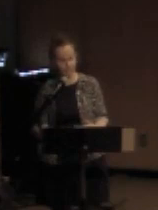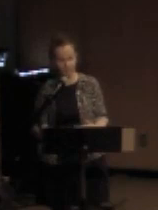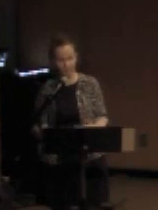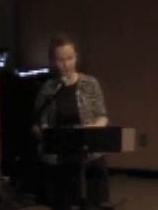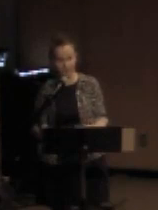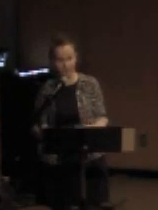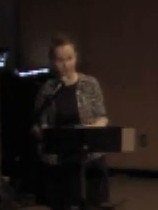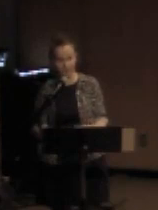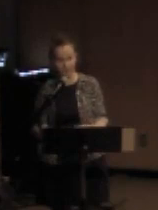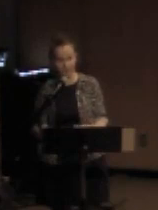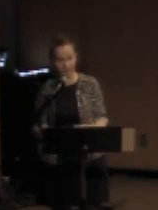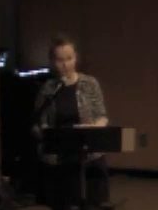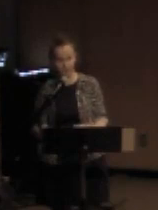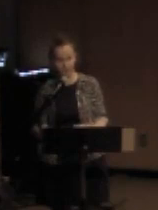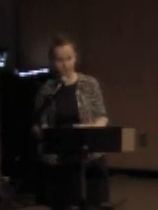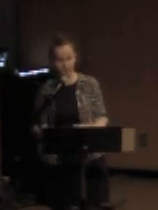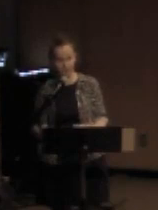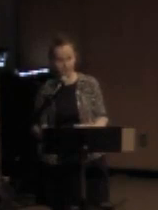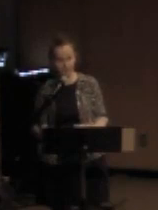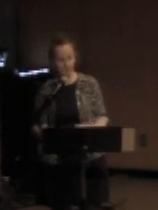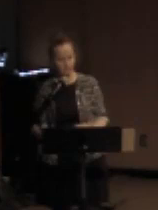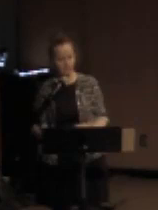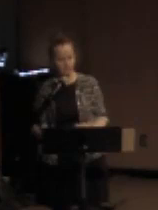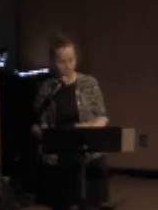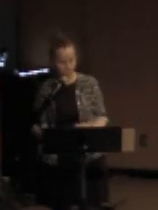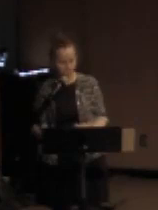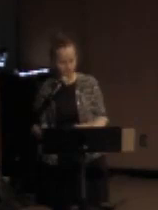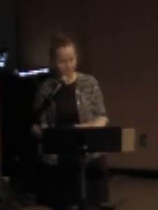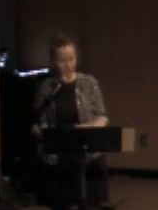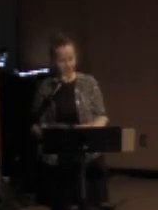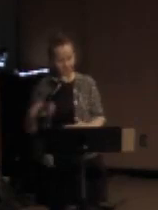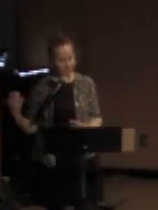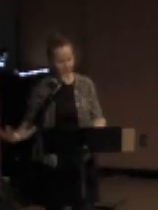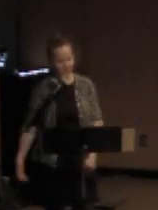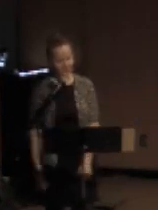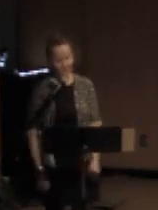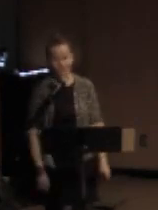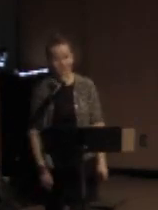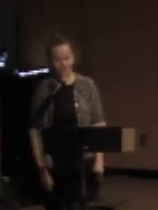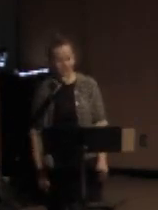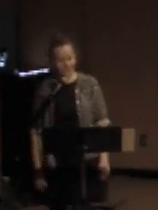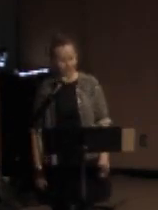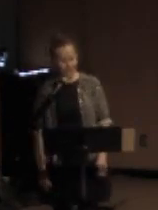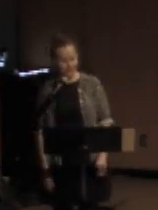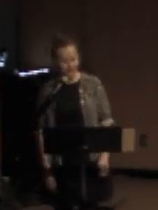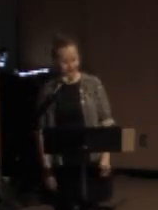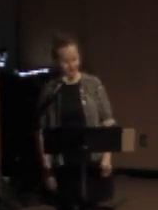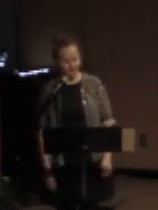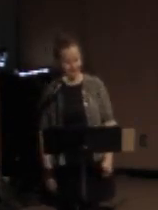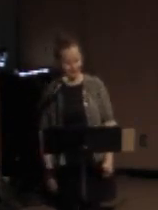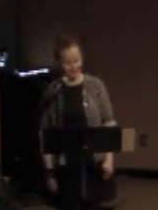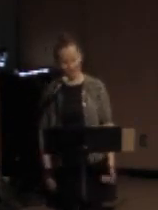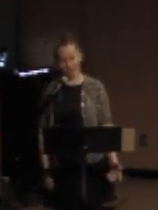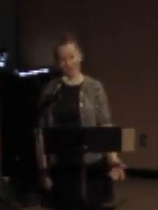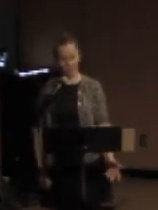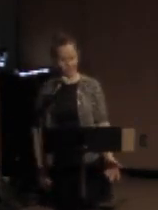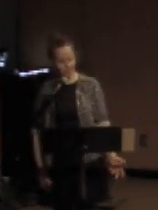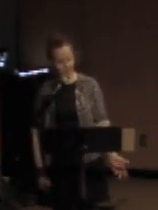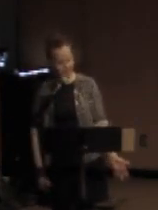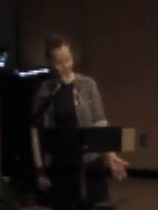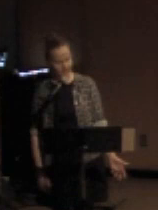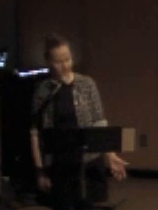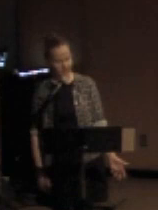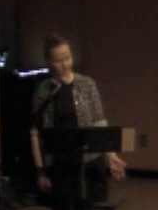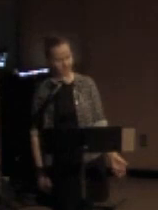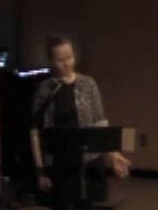reading yeah yeah I know Martin and I used to get together all the time she'd usually come over